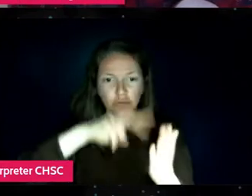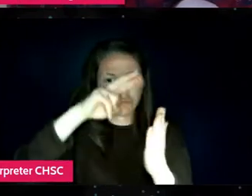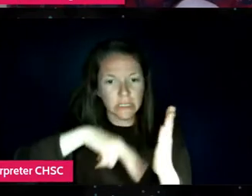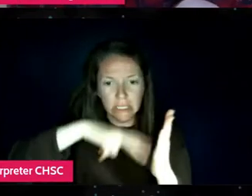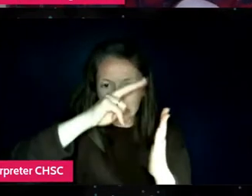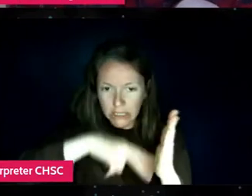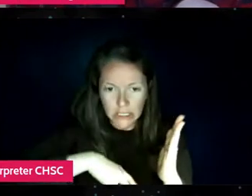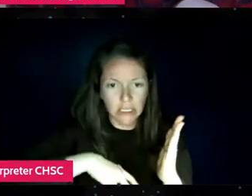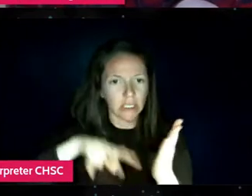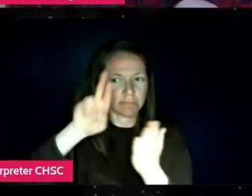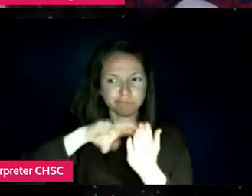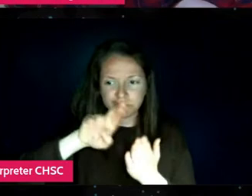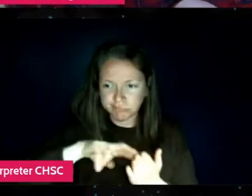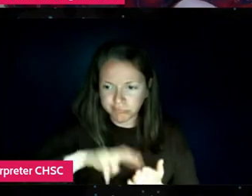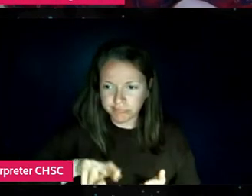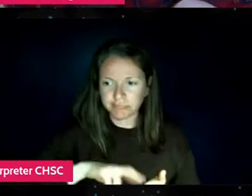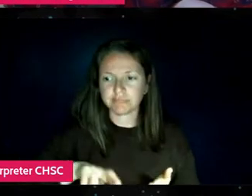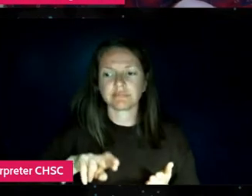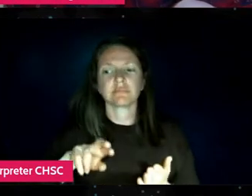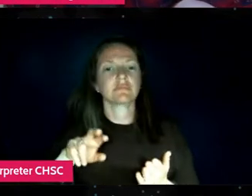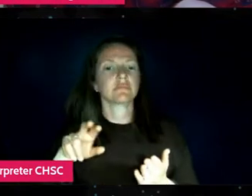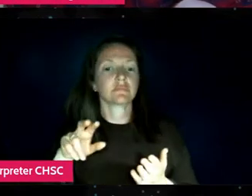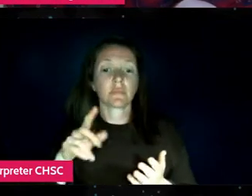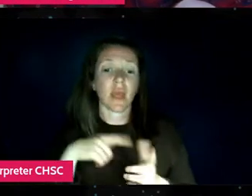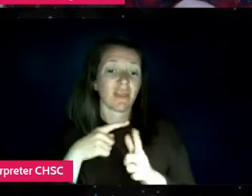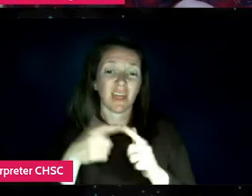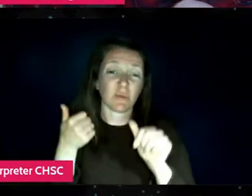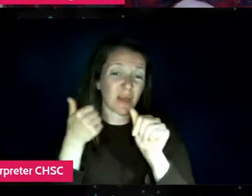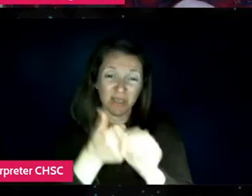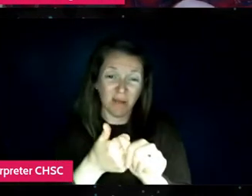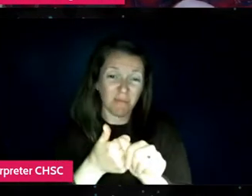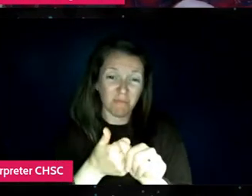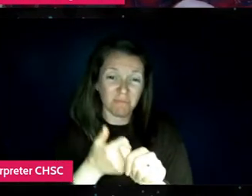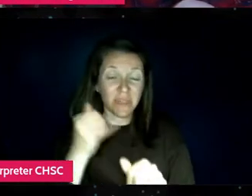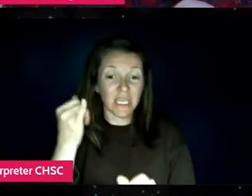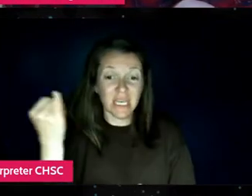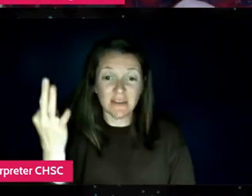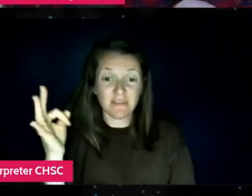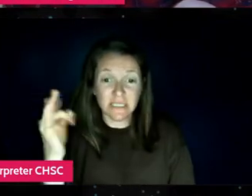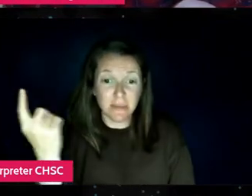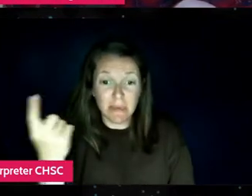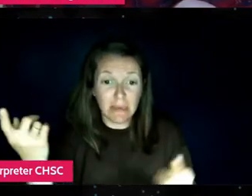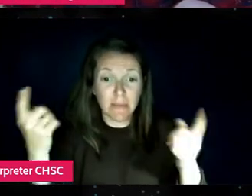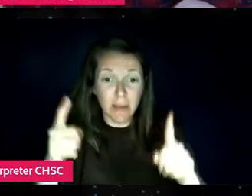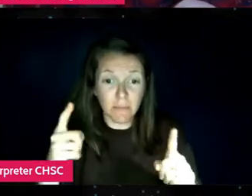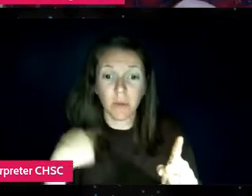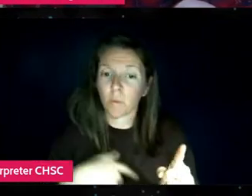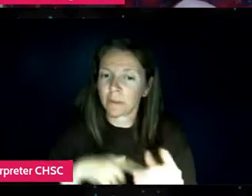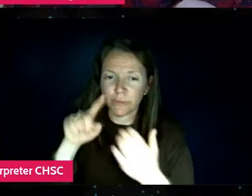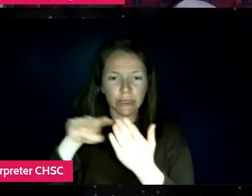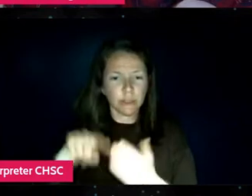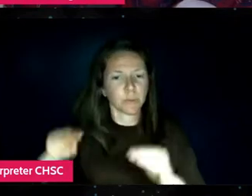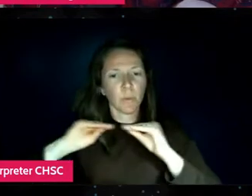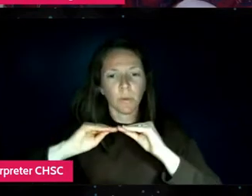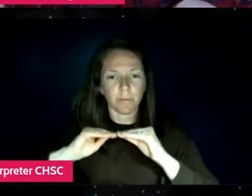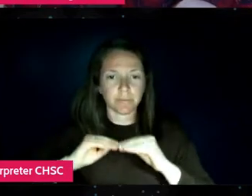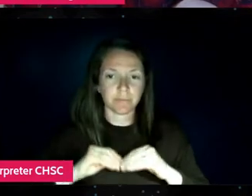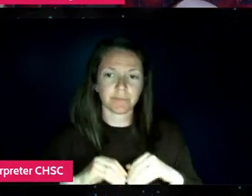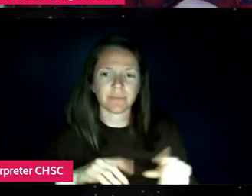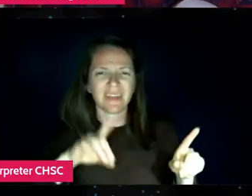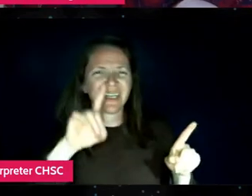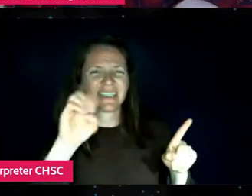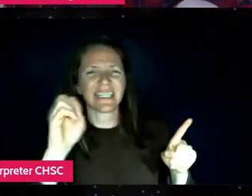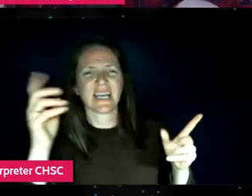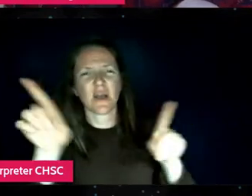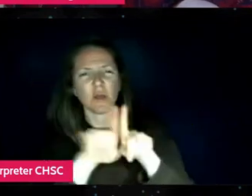A lot of research. And then we kept it up. If something came up, we go research it. So yeah. And Dee, I just want to also